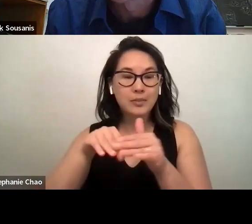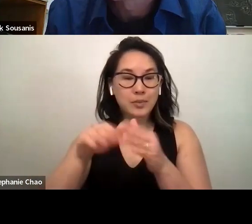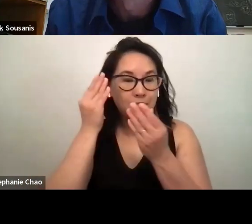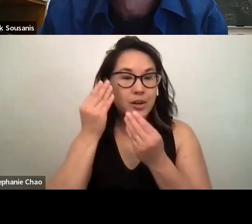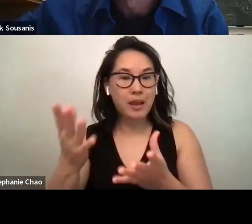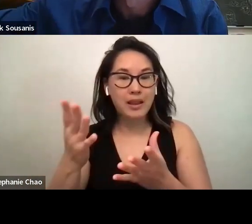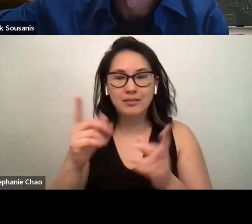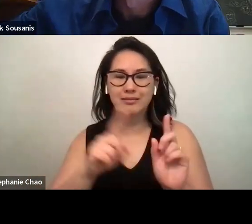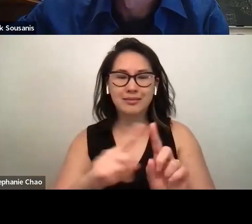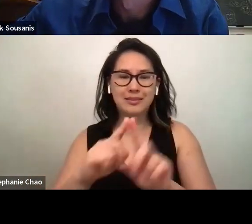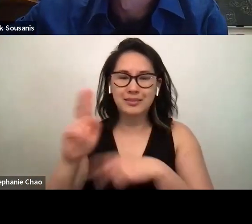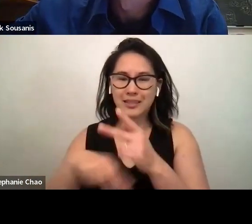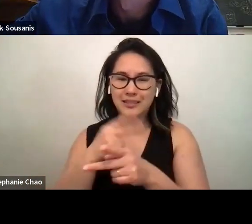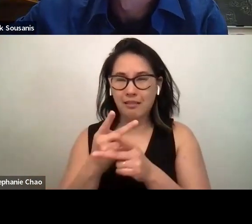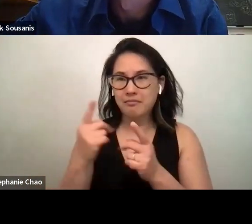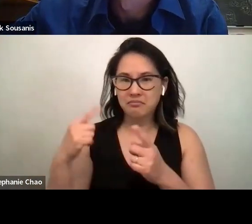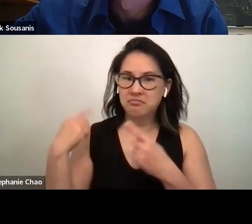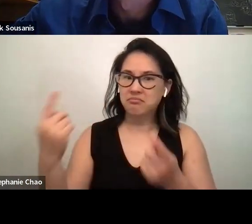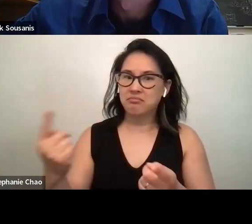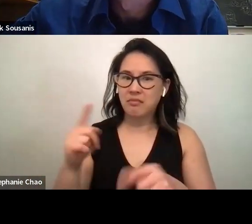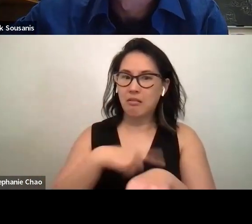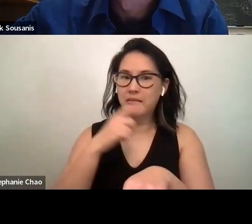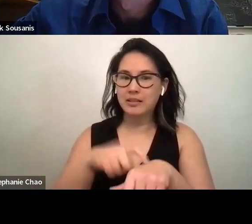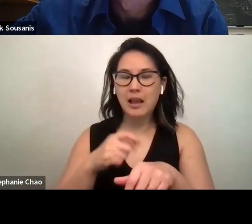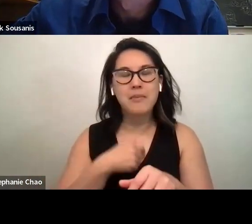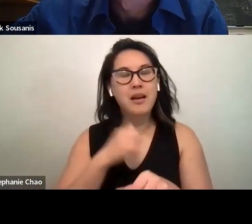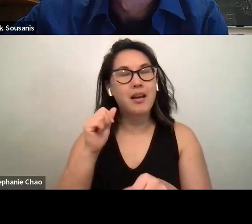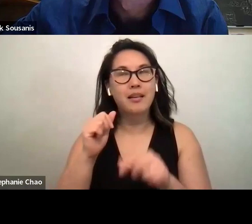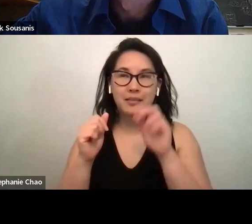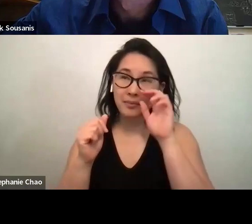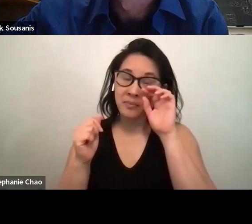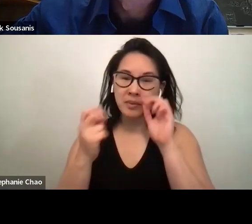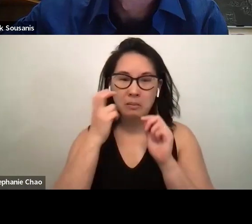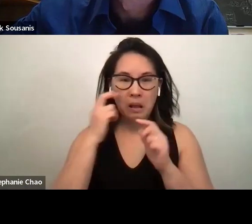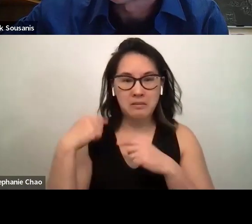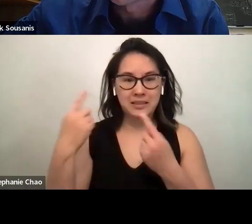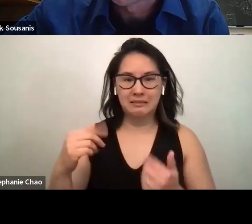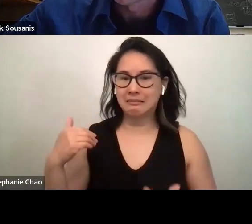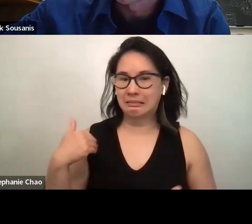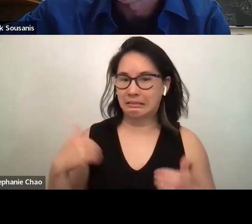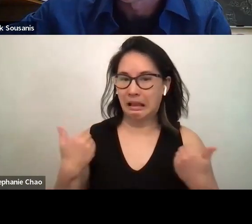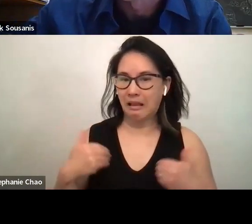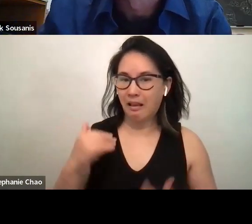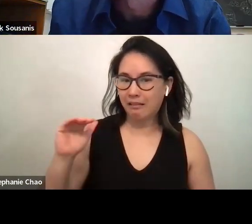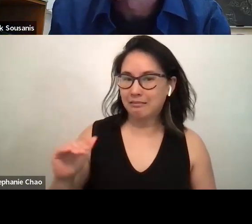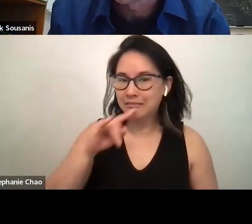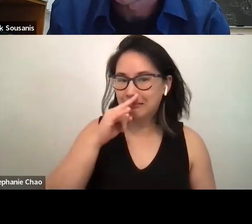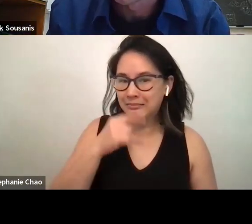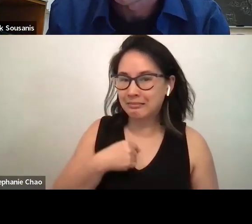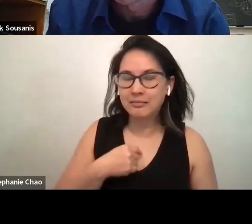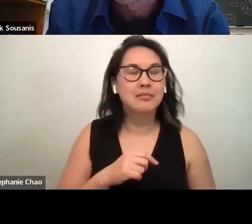all different kinds for a long time. I've been blind since I was a little kid. So I've been